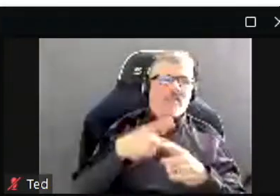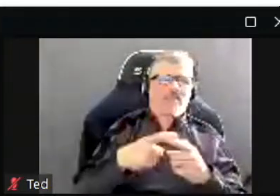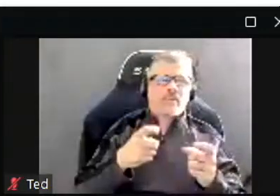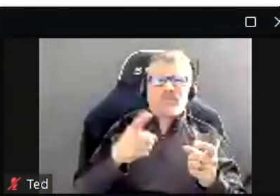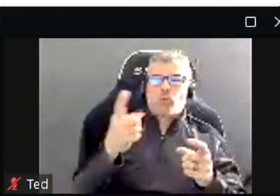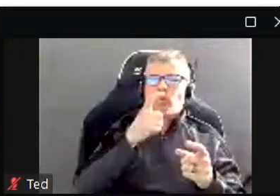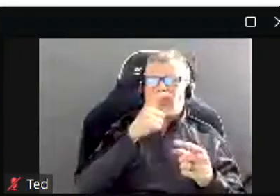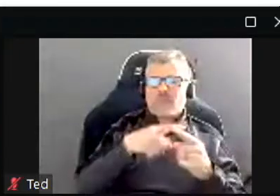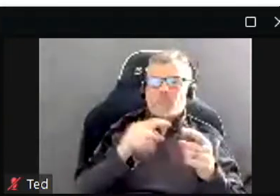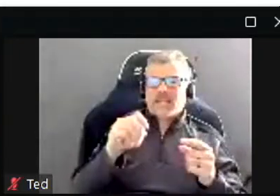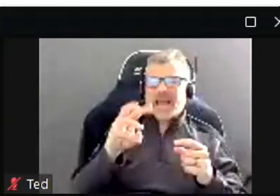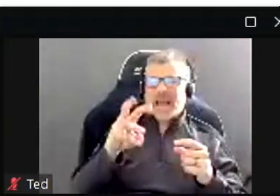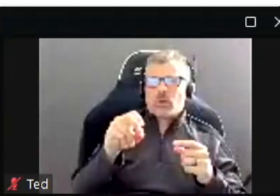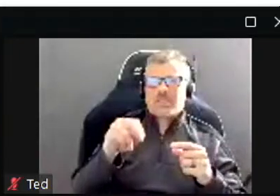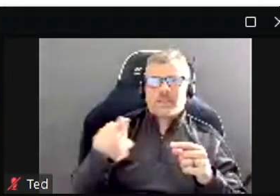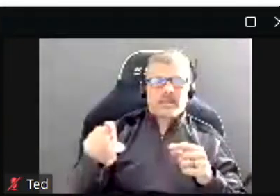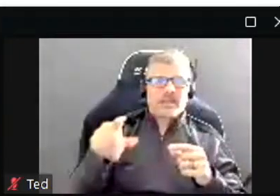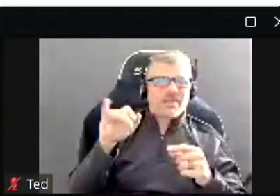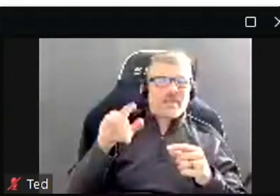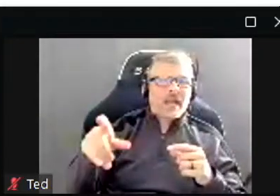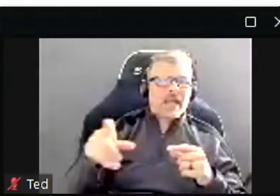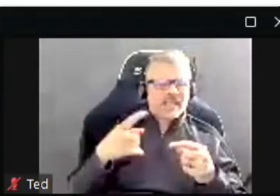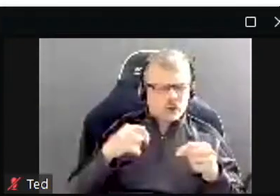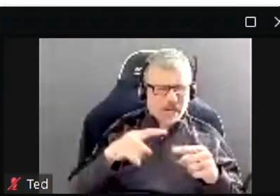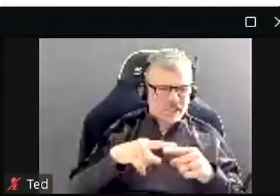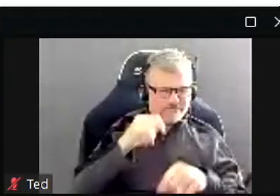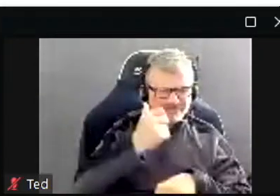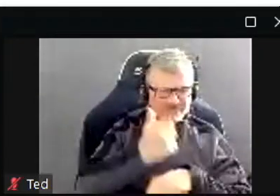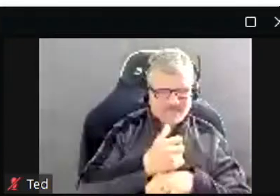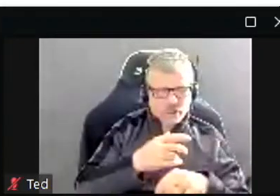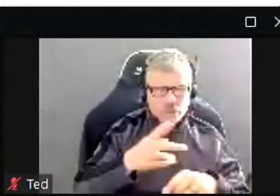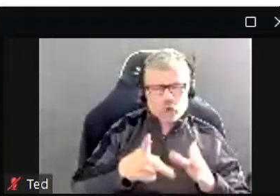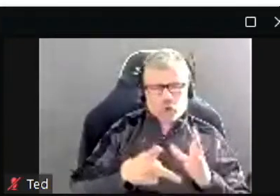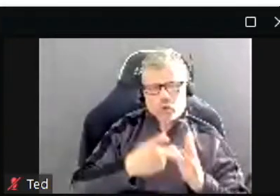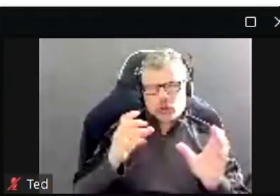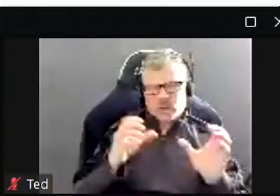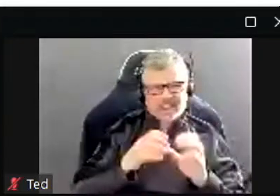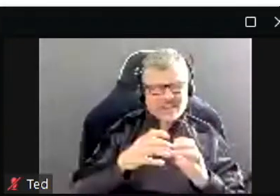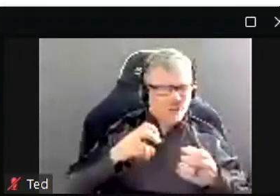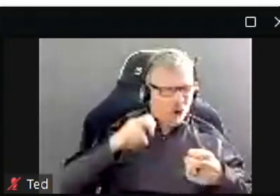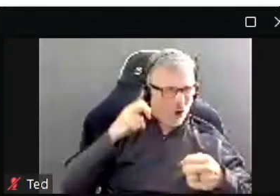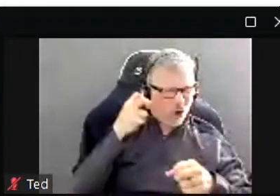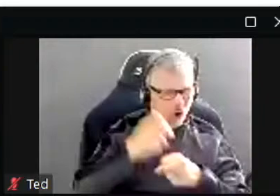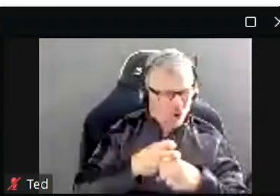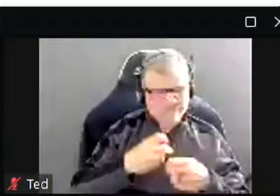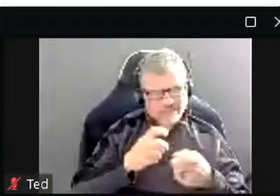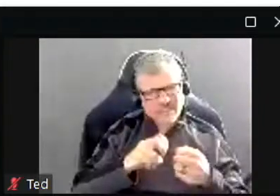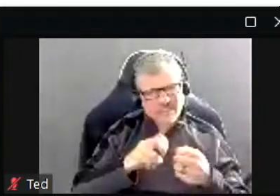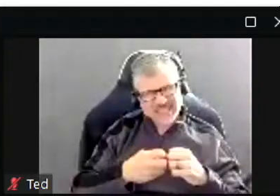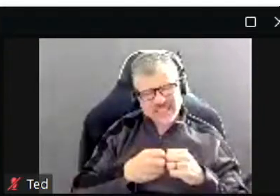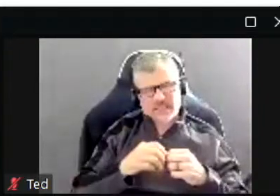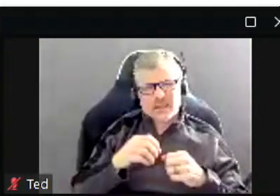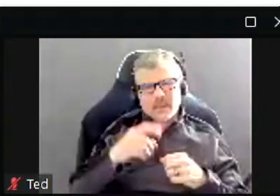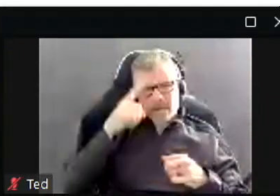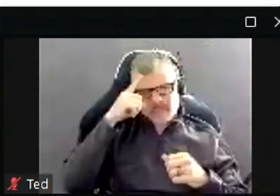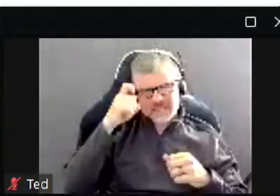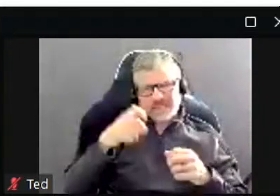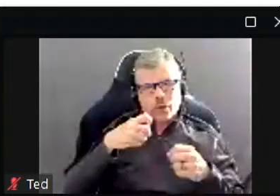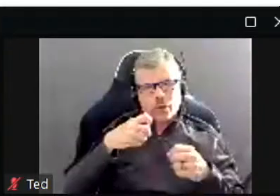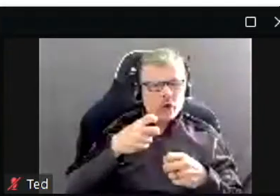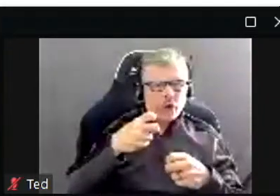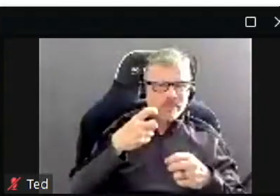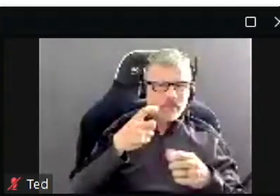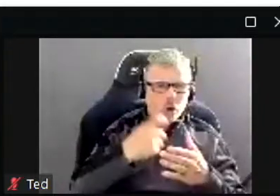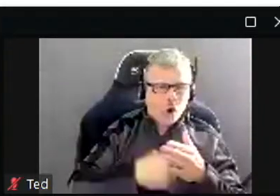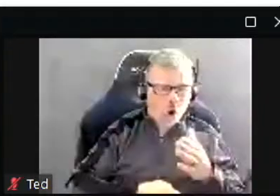how difficult it was for them to create the dual certification program, and because of the cost and credit